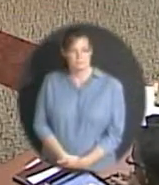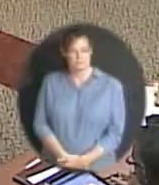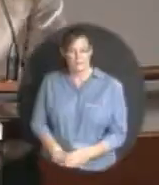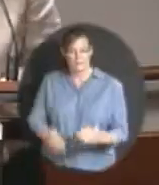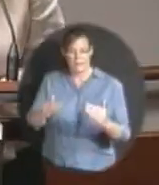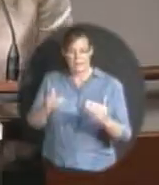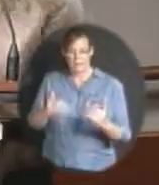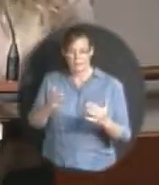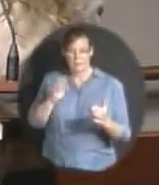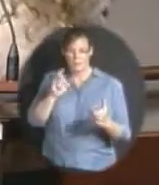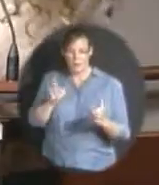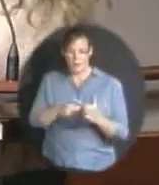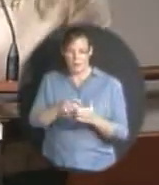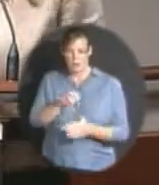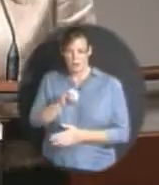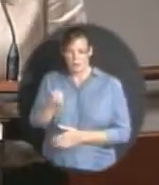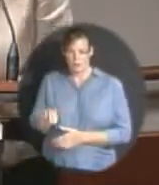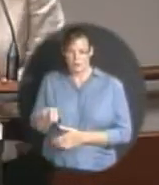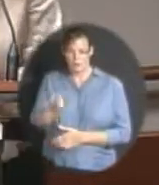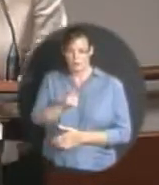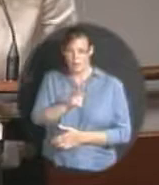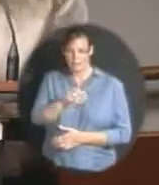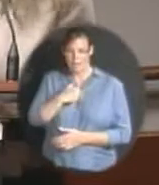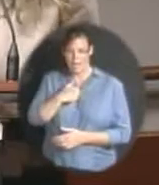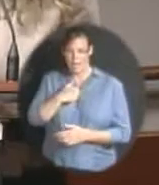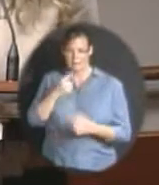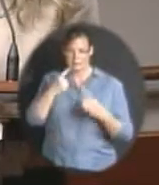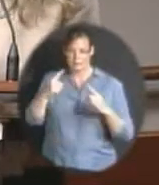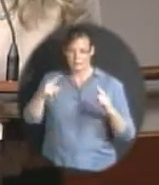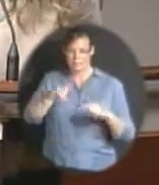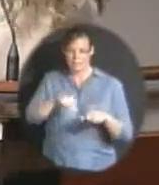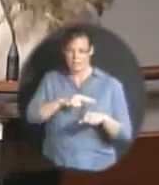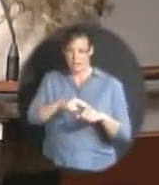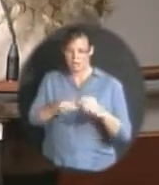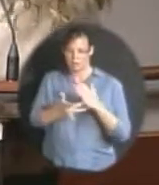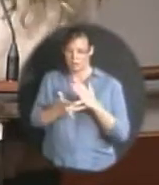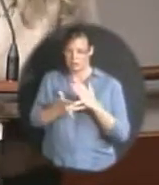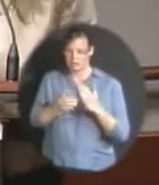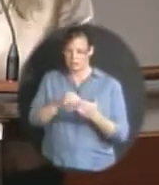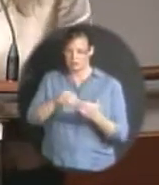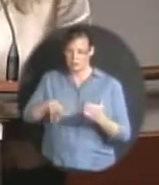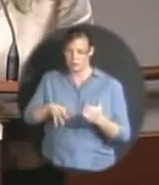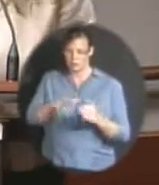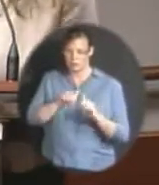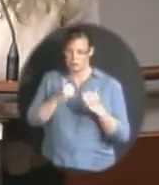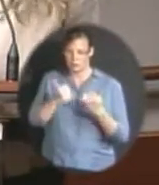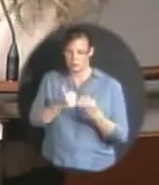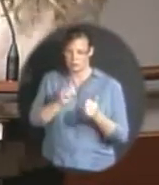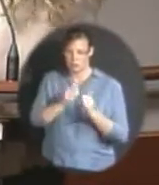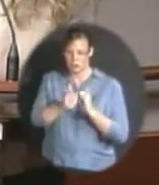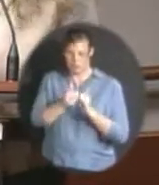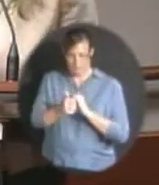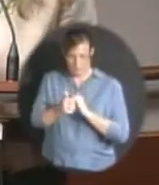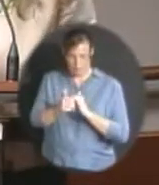Next, I'd like to recognize Olathe Northwest, who had outstanding success at the National Technology Student Association competition. I'd like to ask Andrew